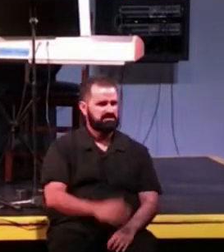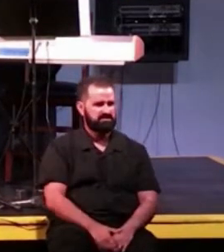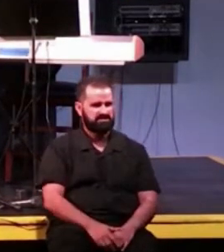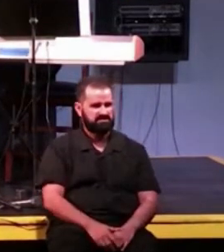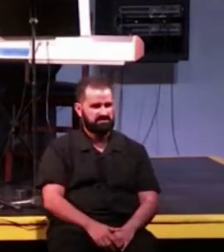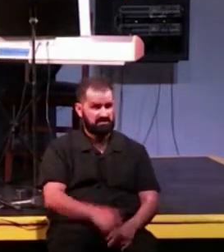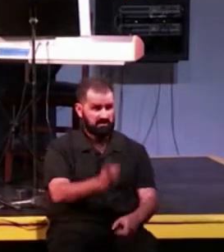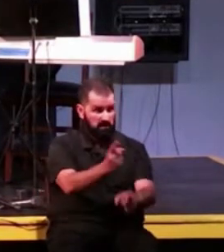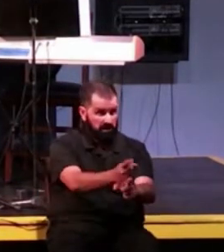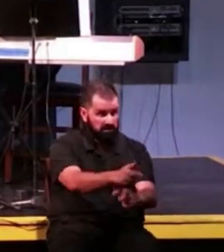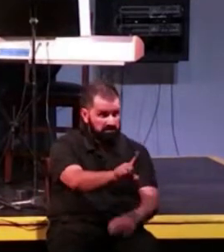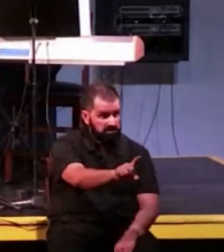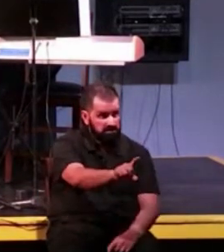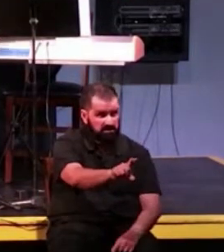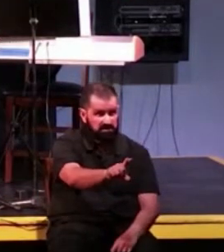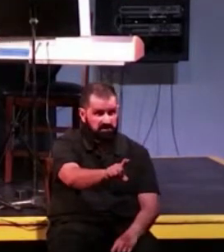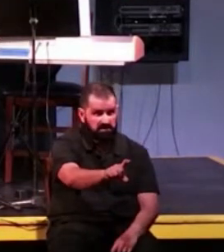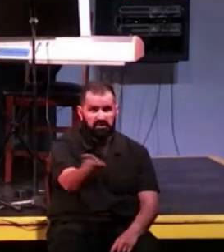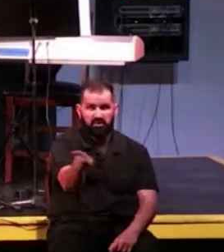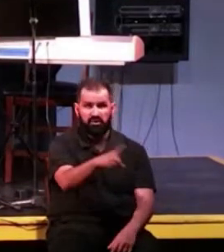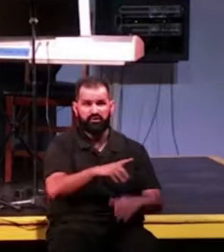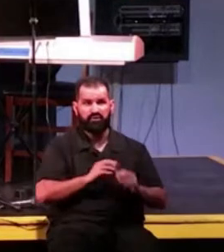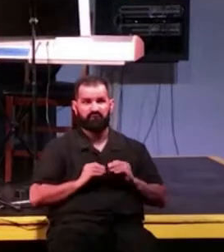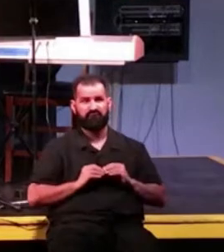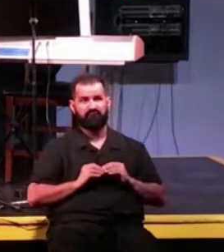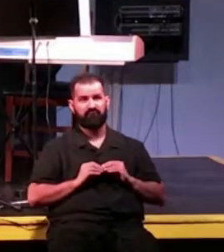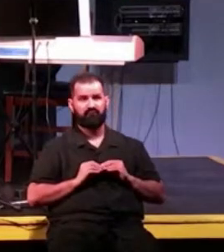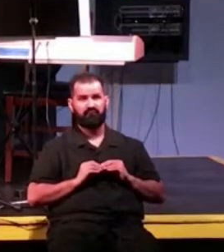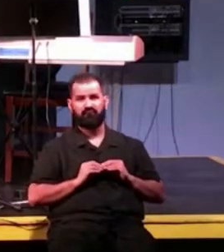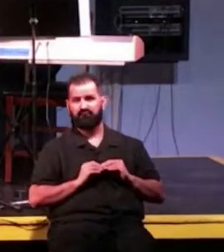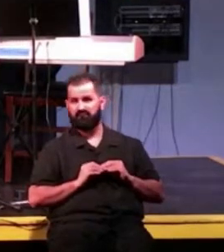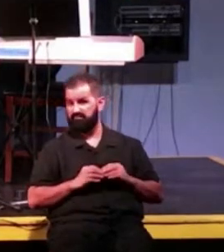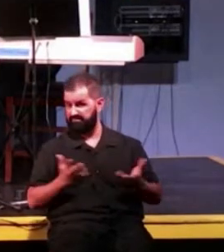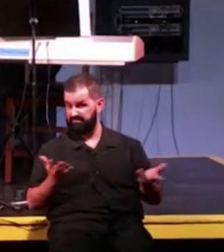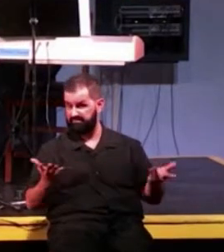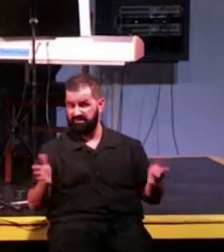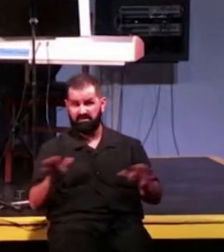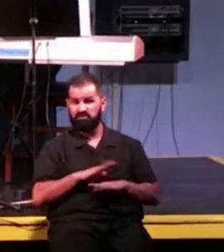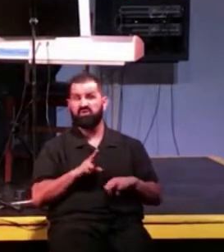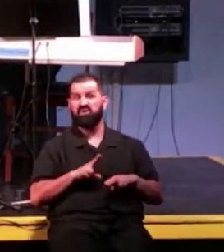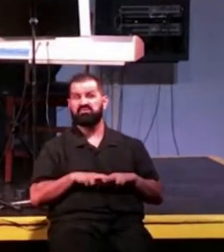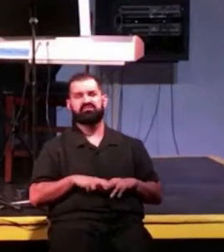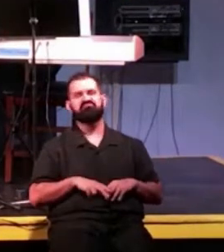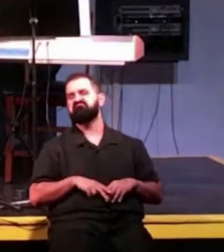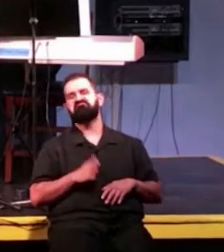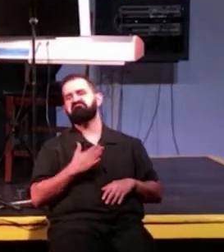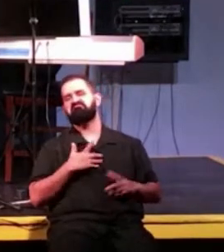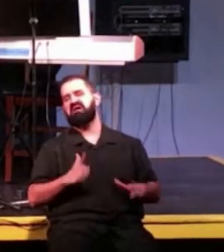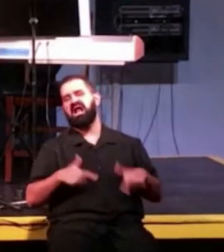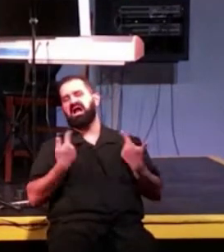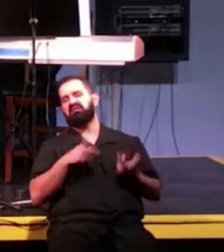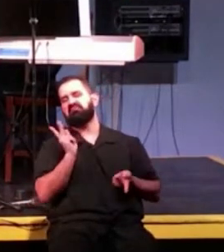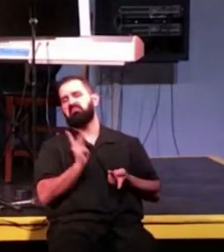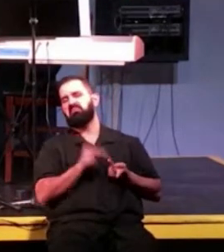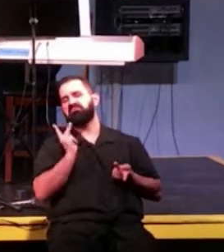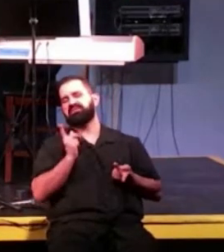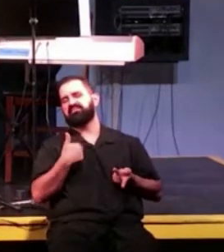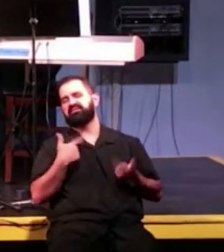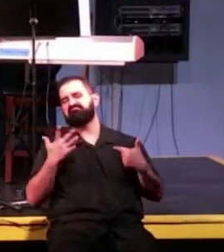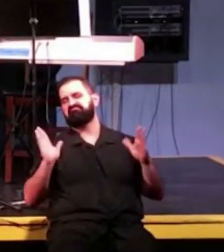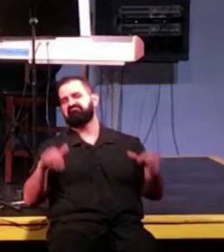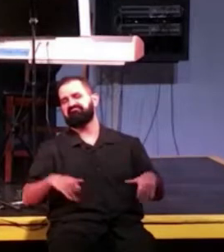Can I get a witness this morning? Or is it just me? Don't sit here and say, no, my life is always